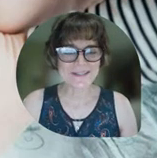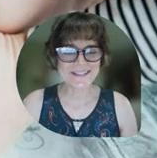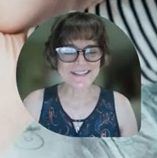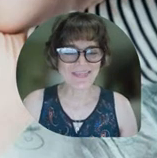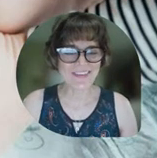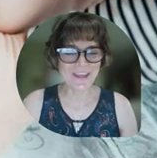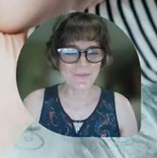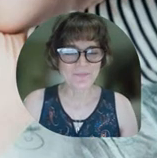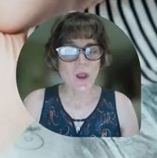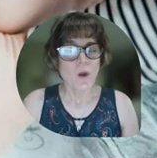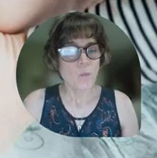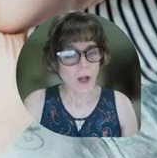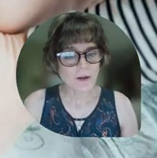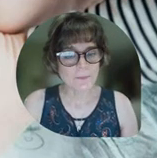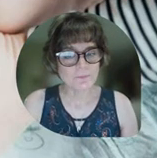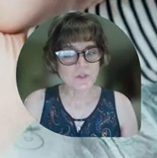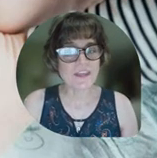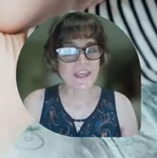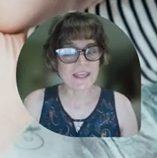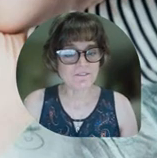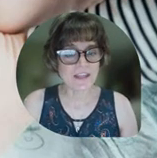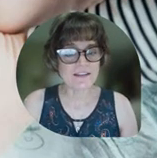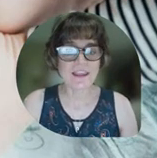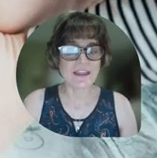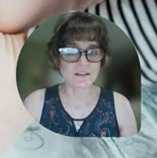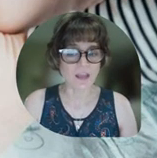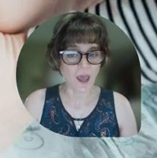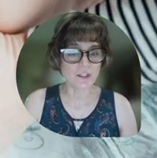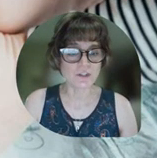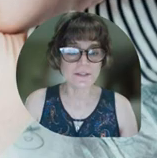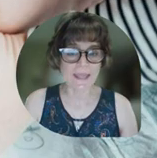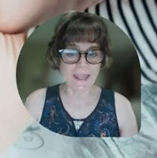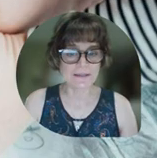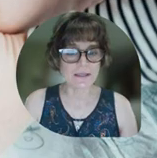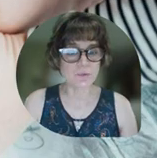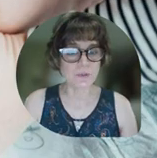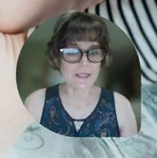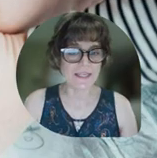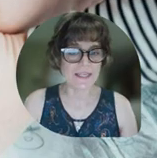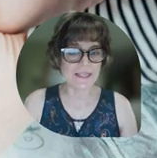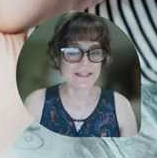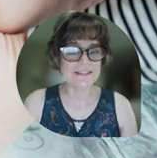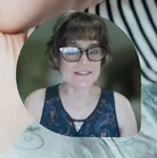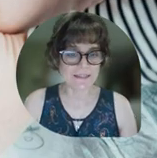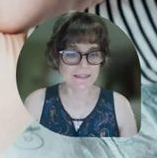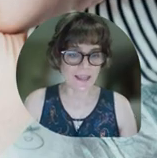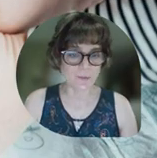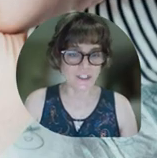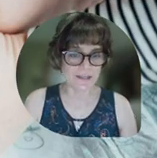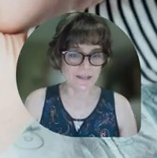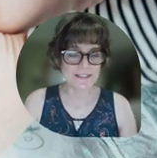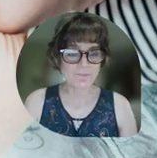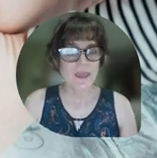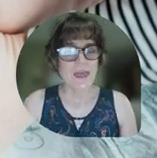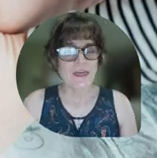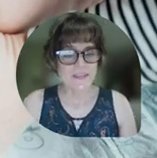Hi, Miss Kathy here. Welcome to the Infant and Toddler Daily Routine Sign Language